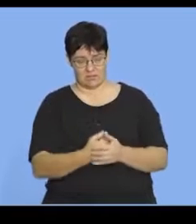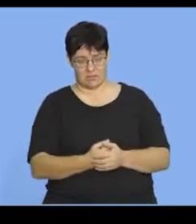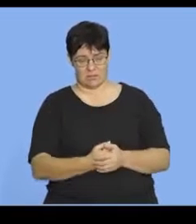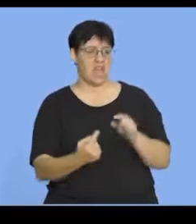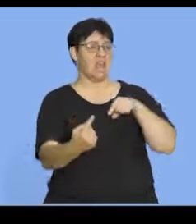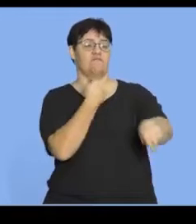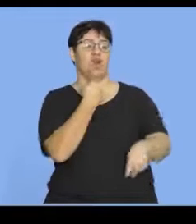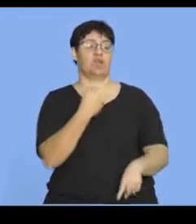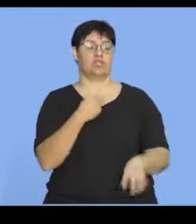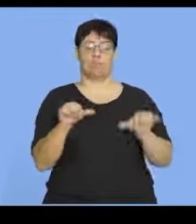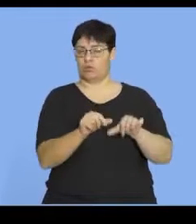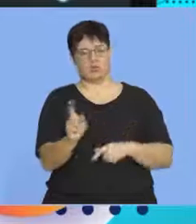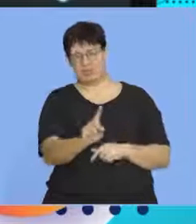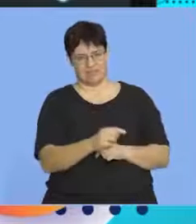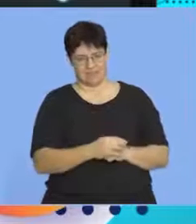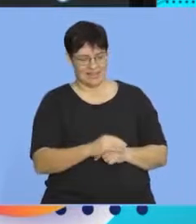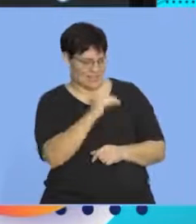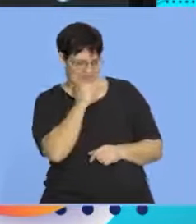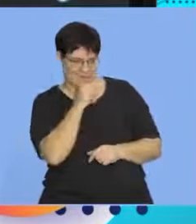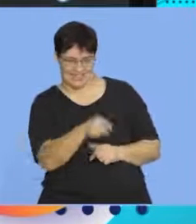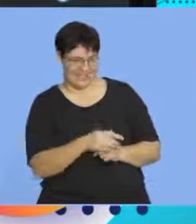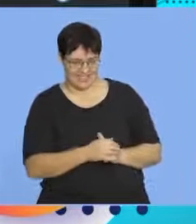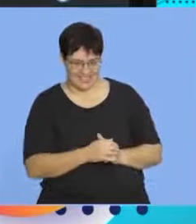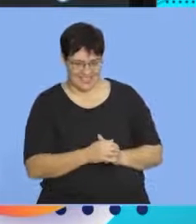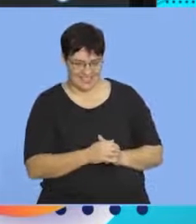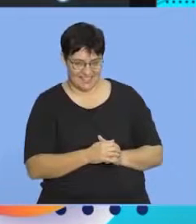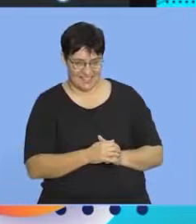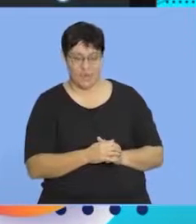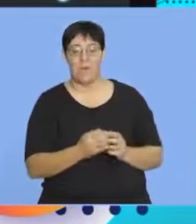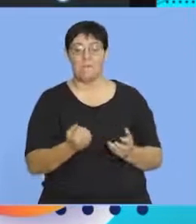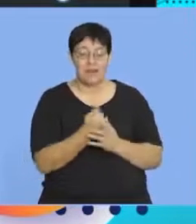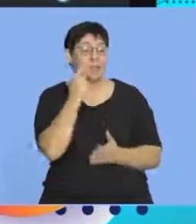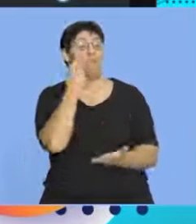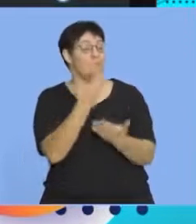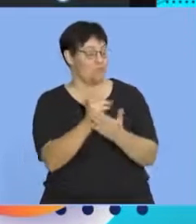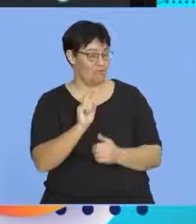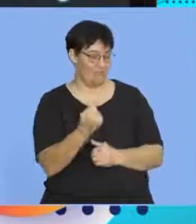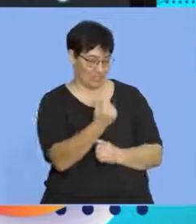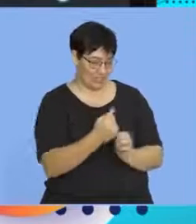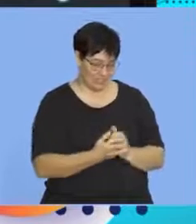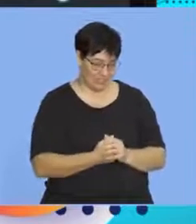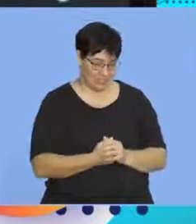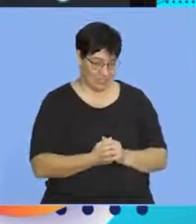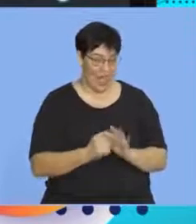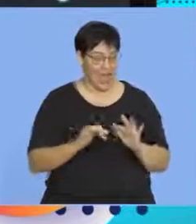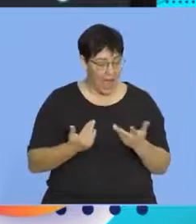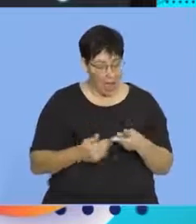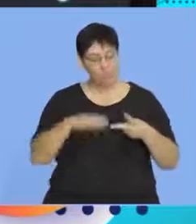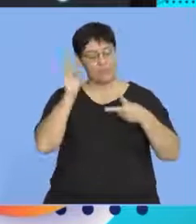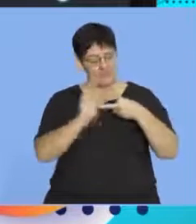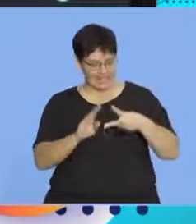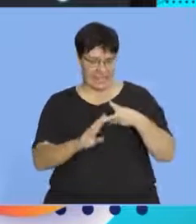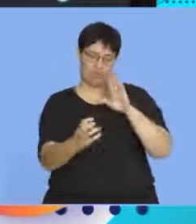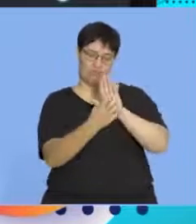it's inversely proportional. Not necessarily. You have to prove it. We prove it by drawing